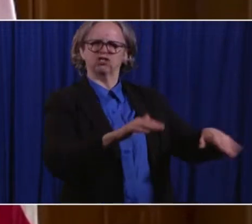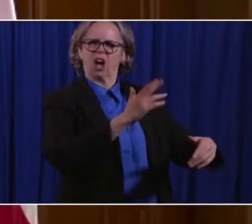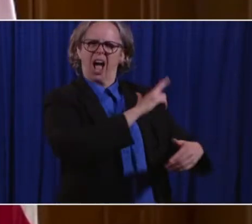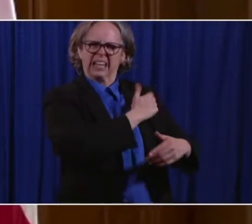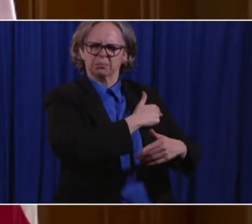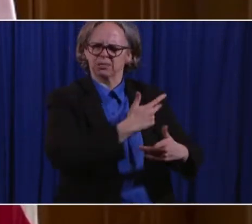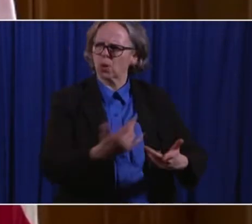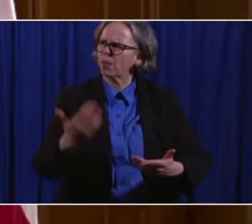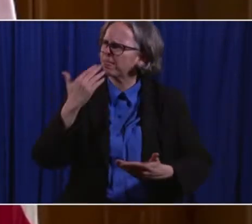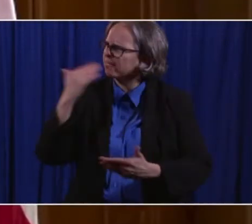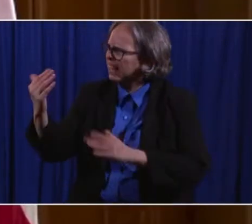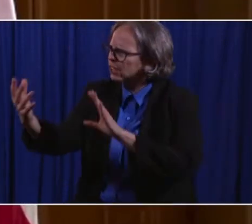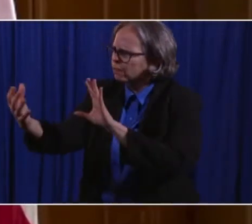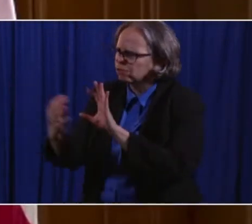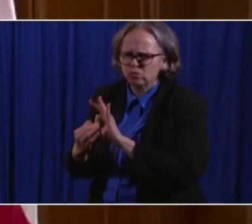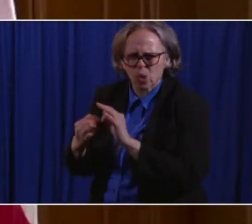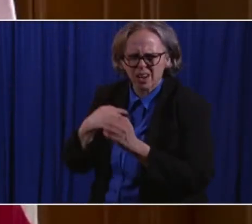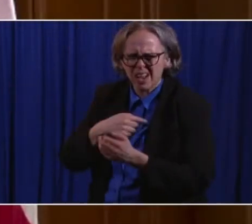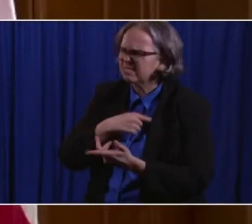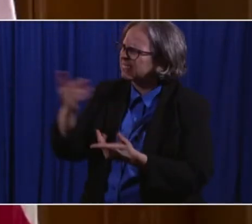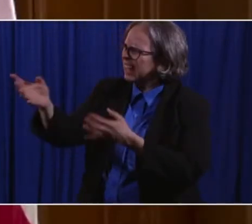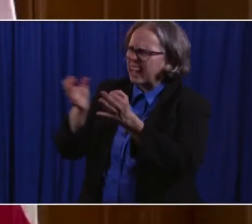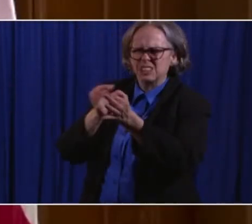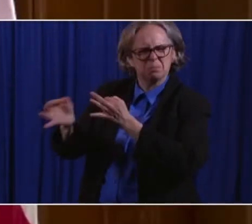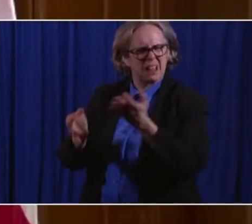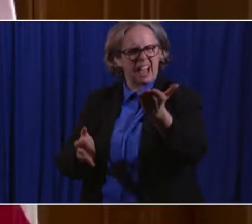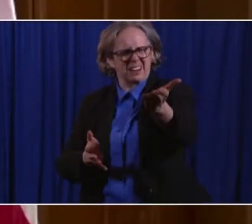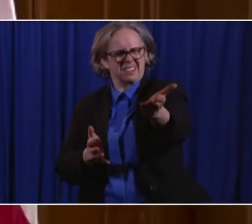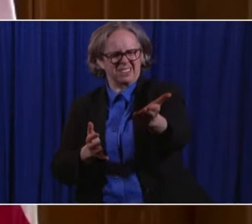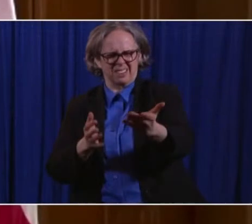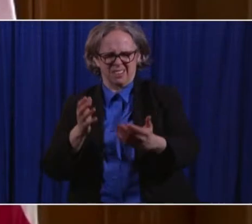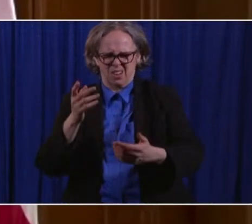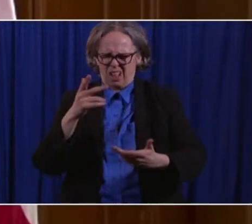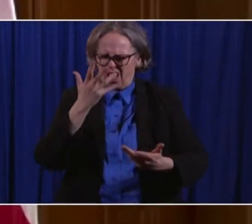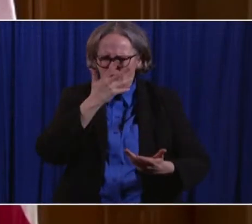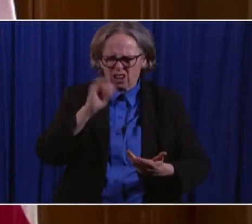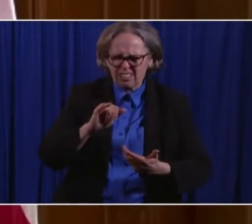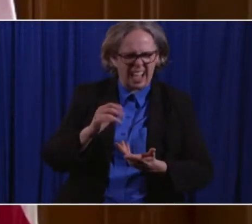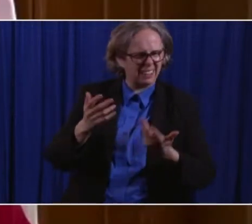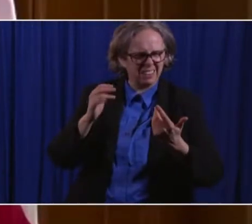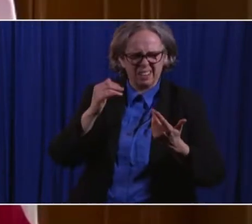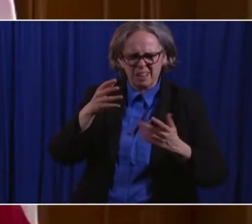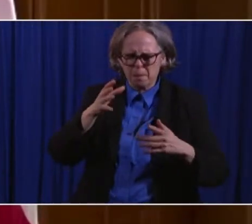and just tell us what this is, how it manifests itself, and what parents should be looking for.